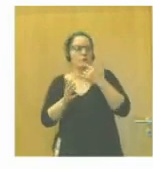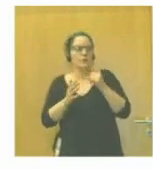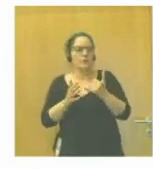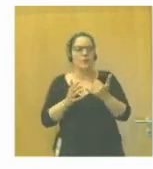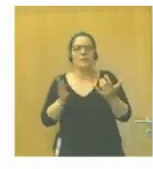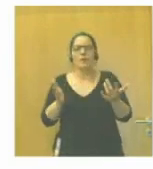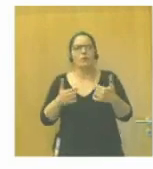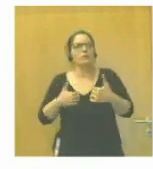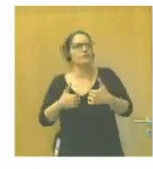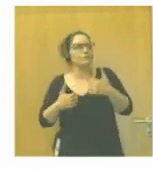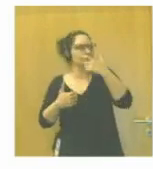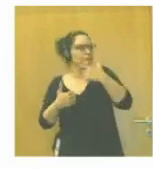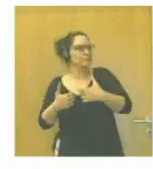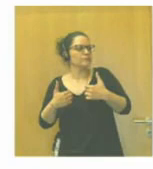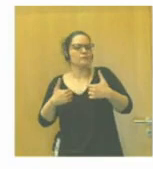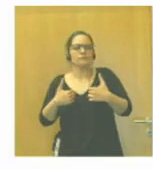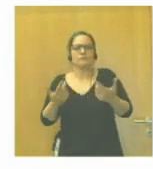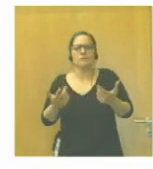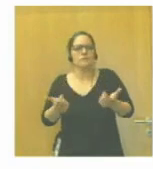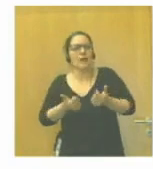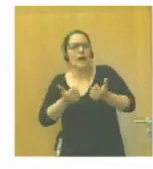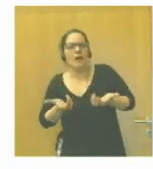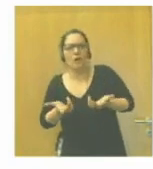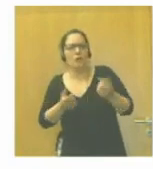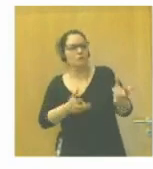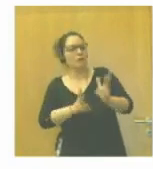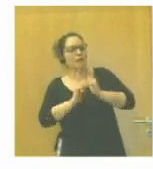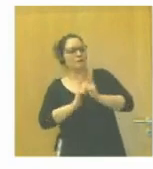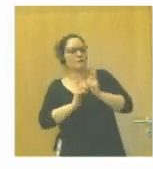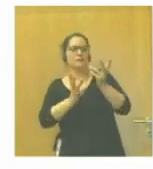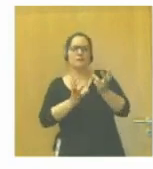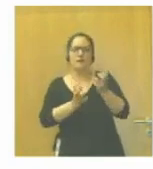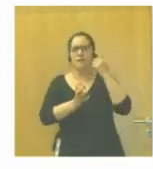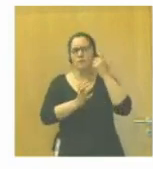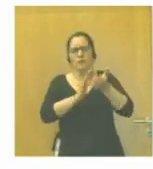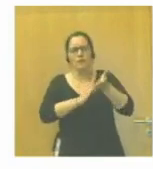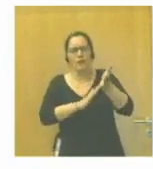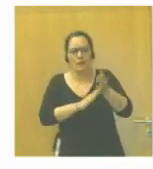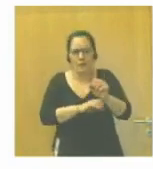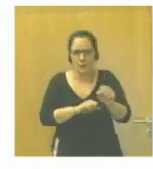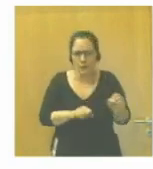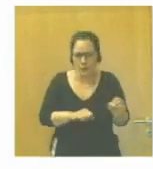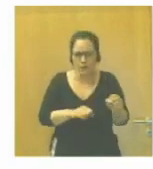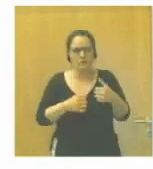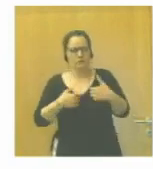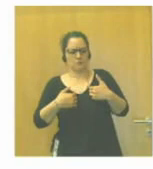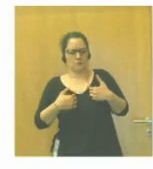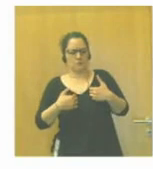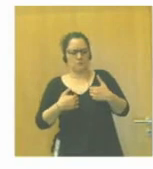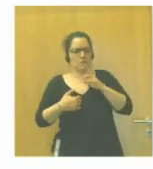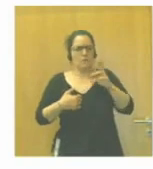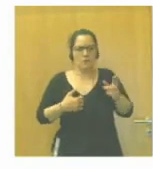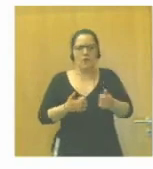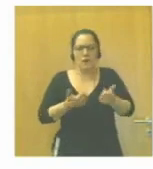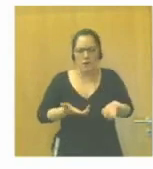somebody close to you is thinking of suicide. First of all, I thought the kids did a great answer. So kind of, you don't need me, but I'm here, so I'll